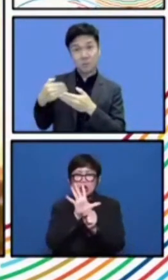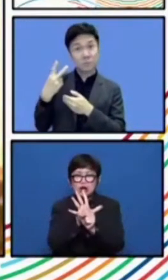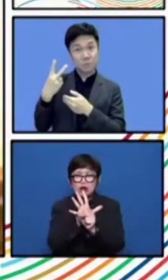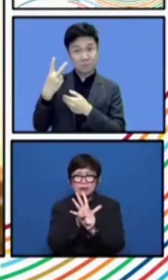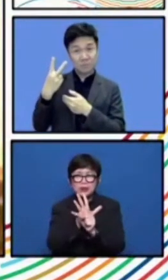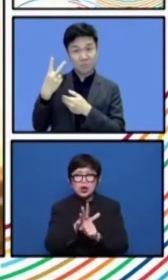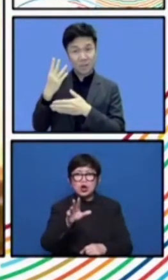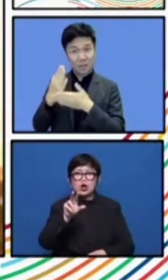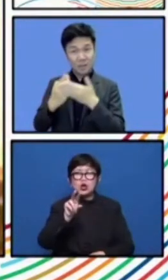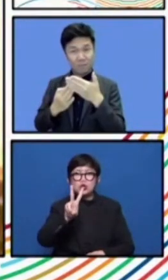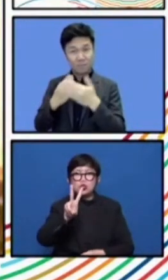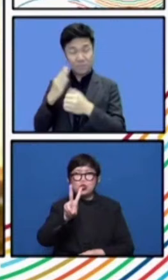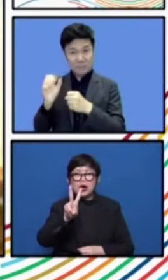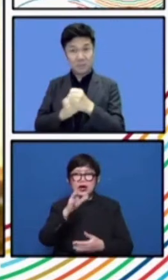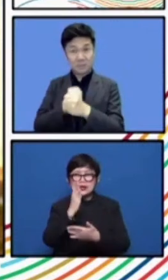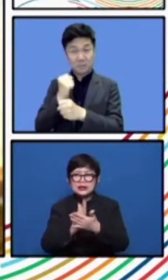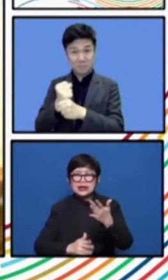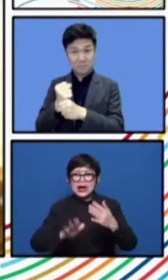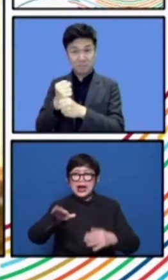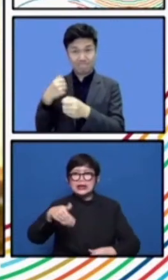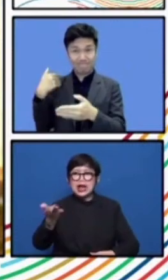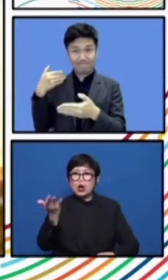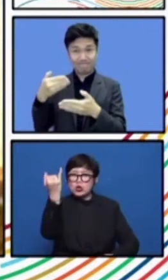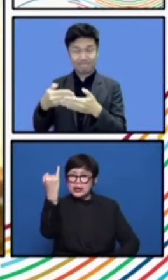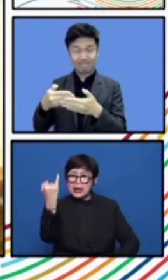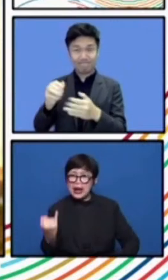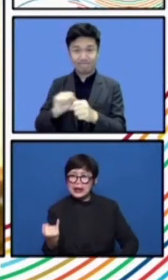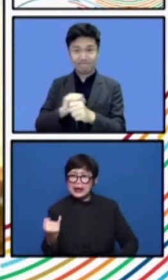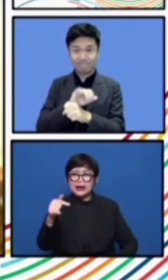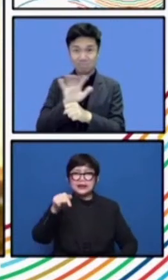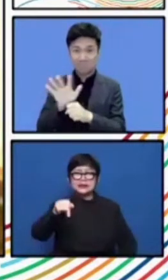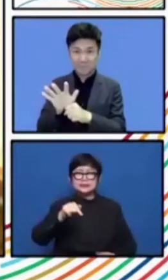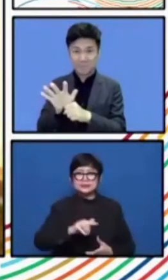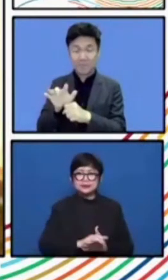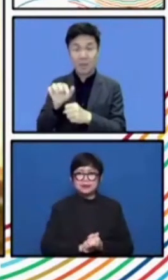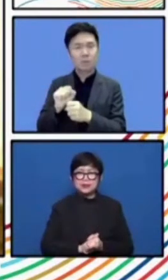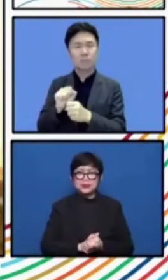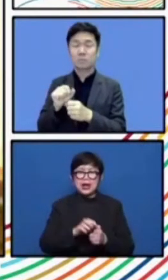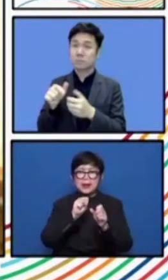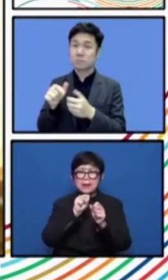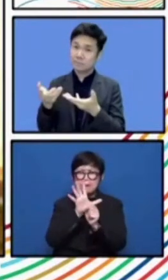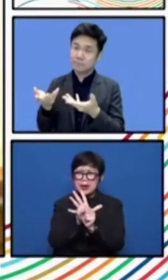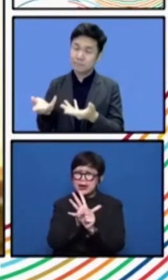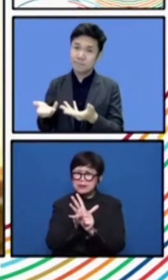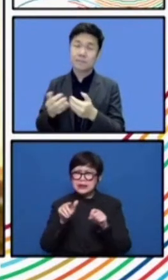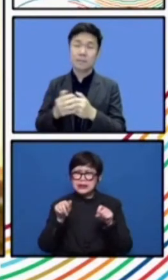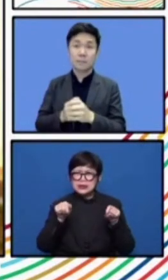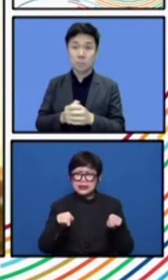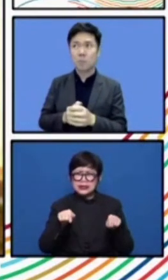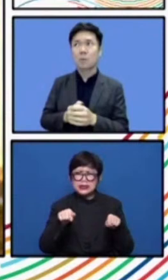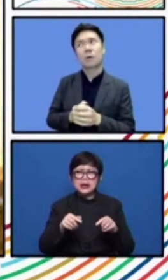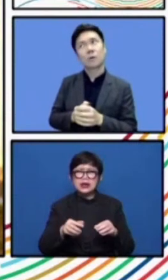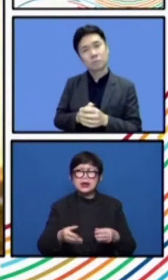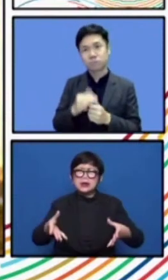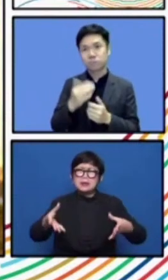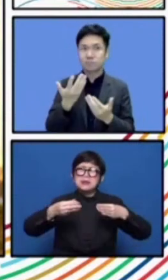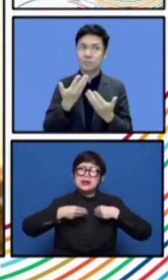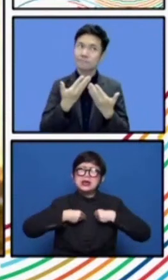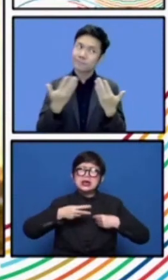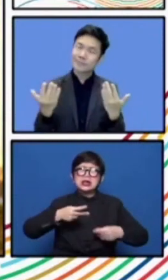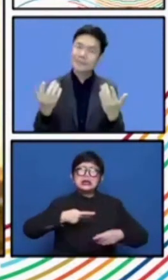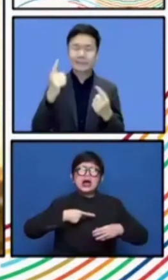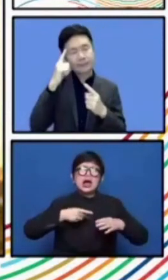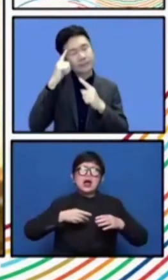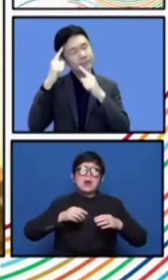uh the pandemic has provided us with a lot of lessons learned most